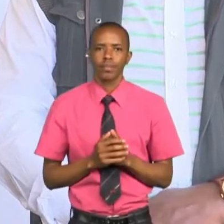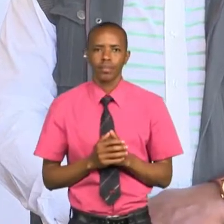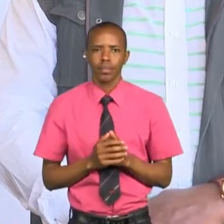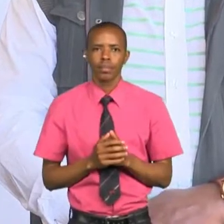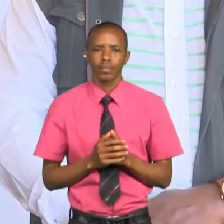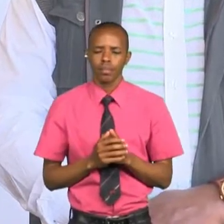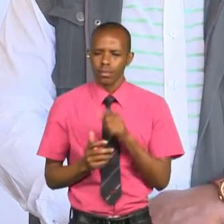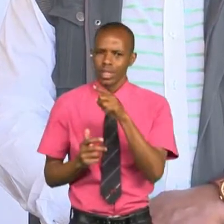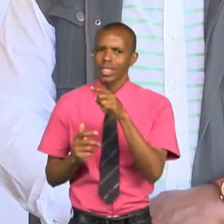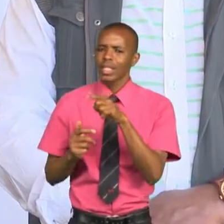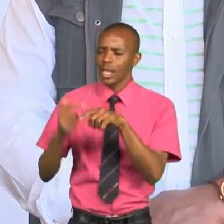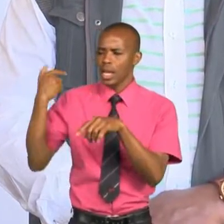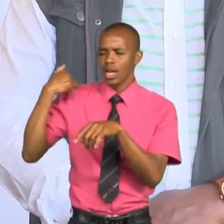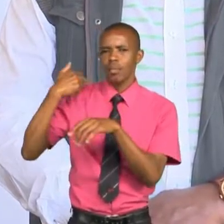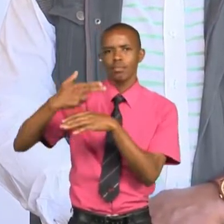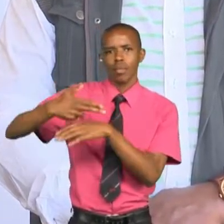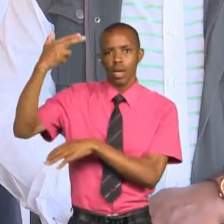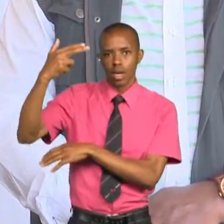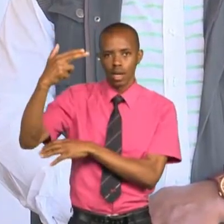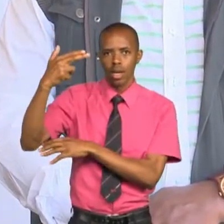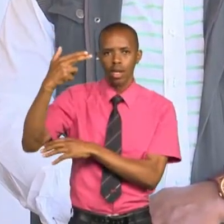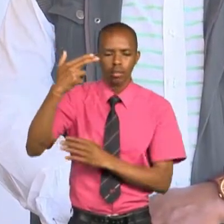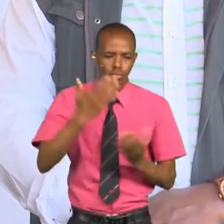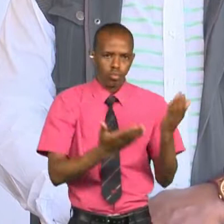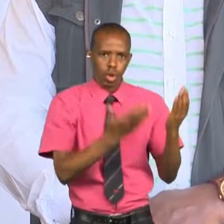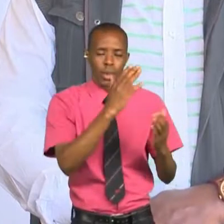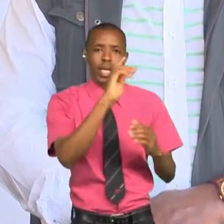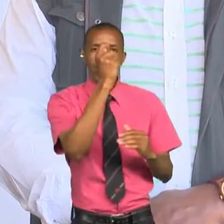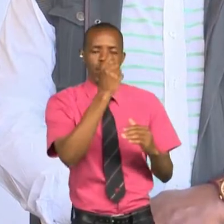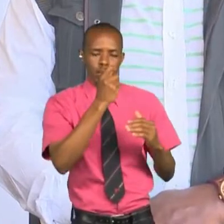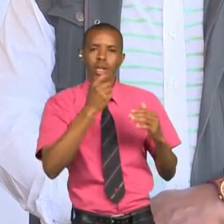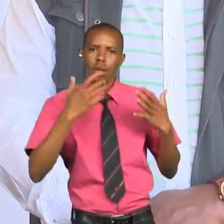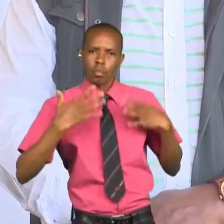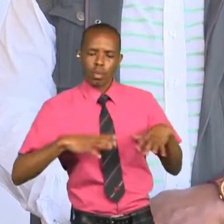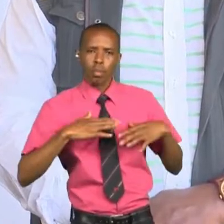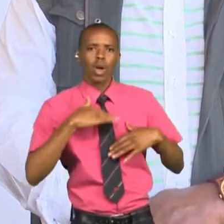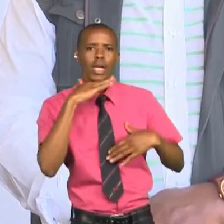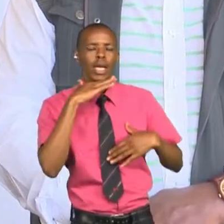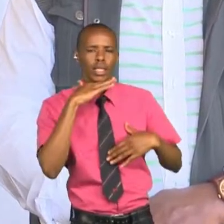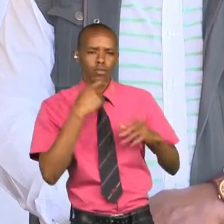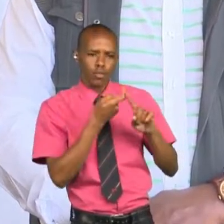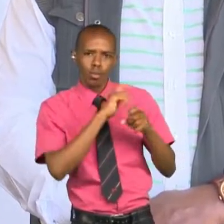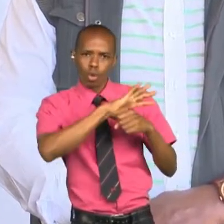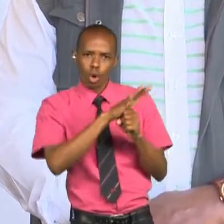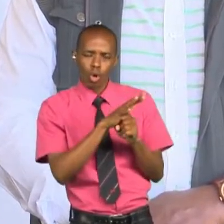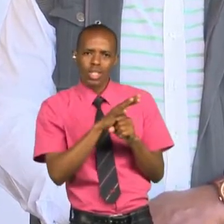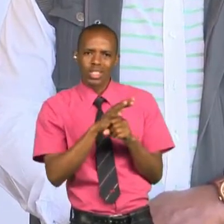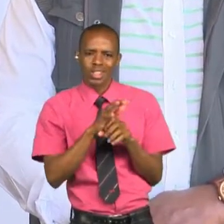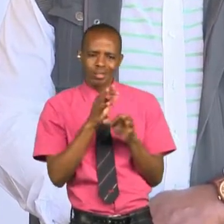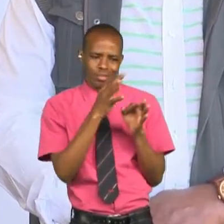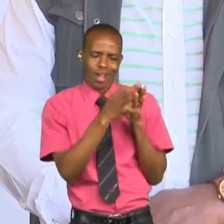That is a very high number compared to Kenyans who have lost their lives to COVID-19, who are about